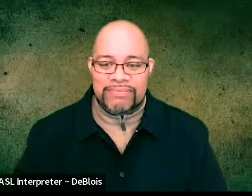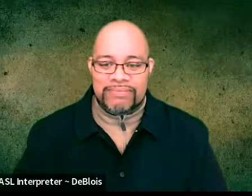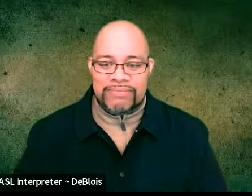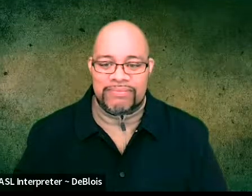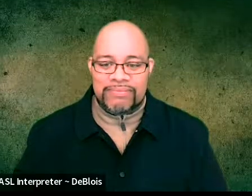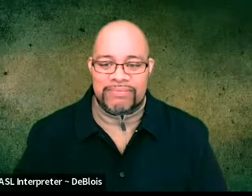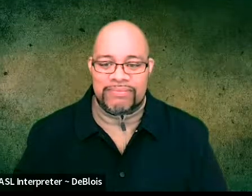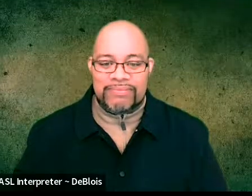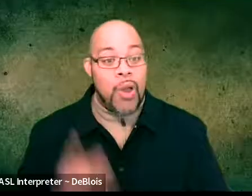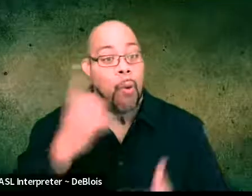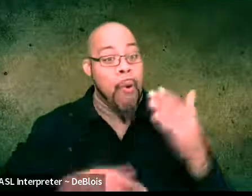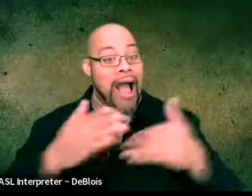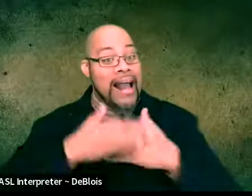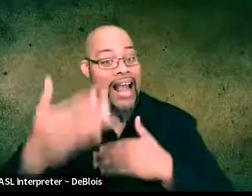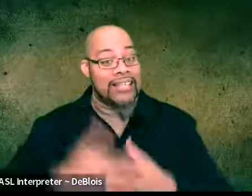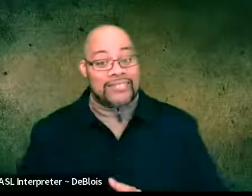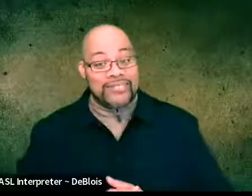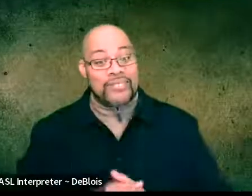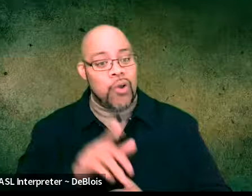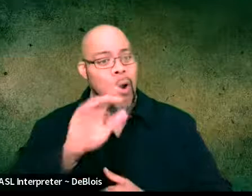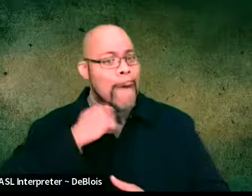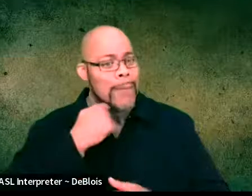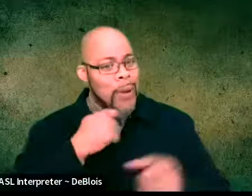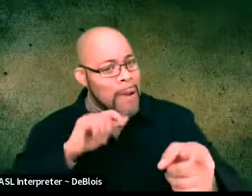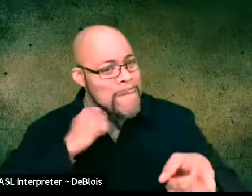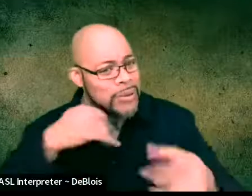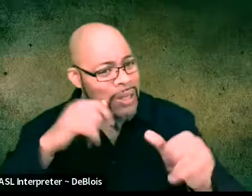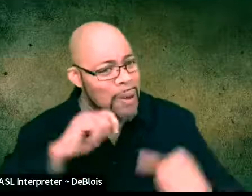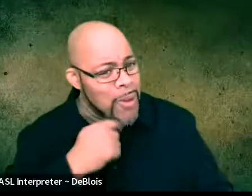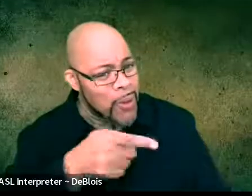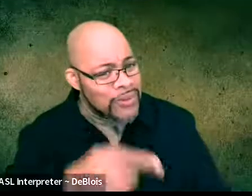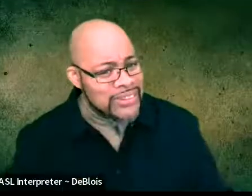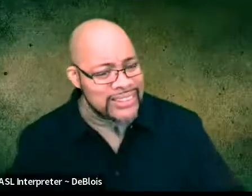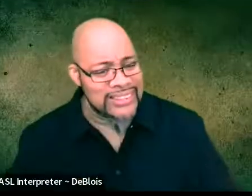What's next? Oh, you're on mute.